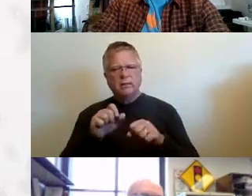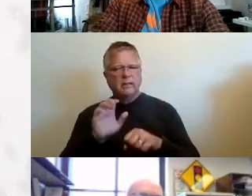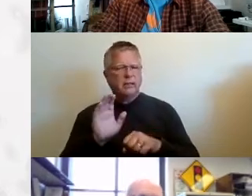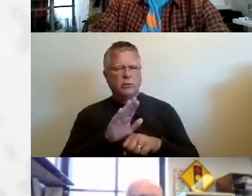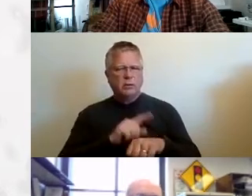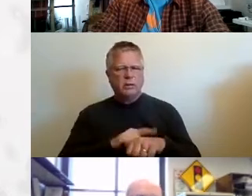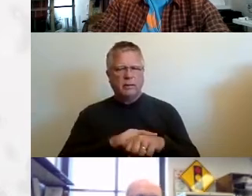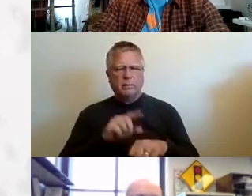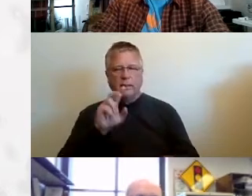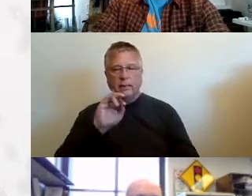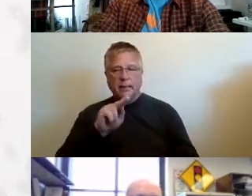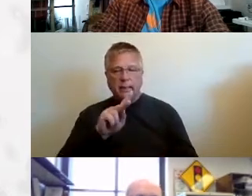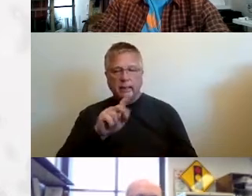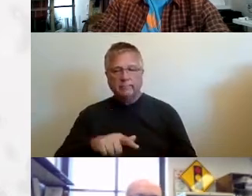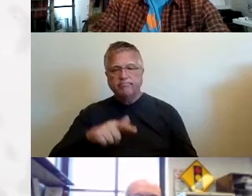the floor is yours.